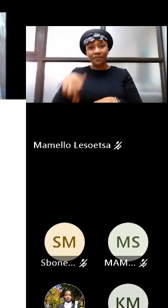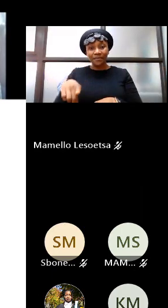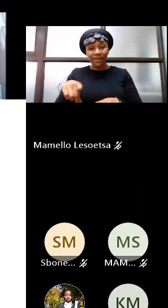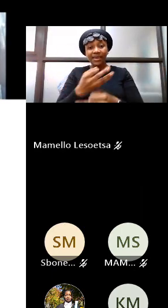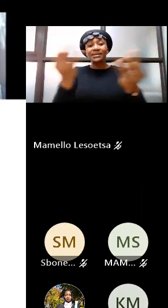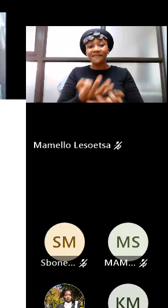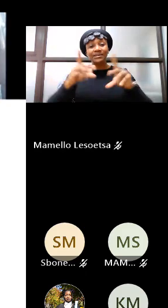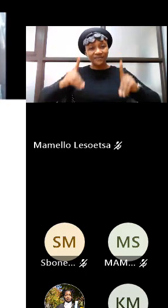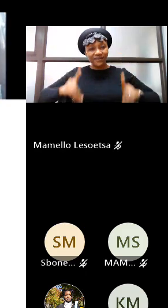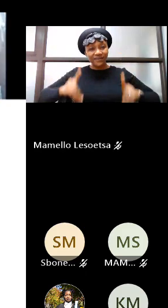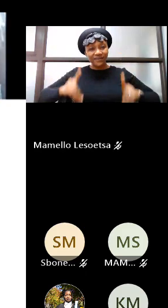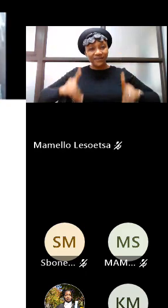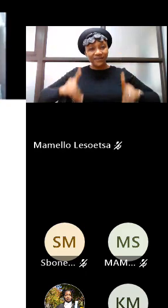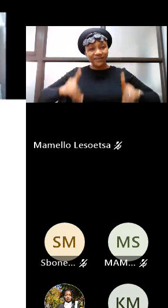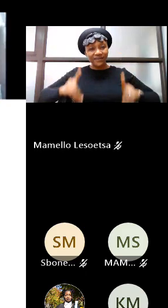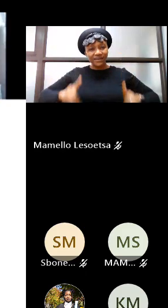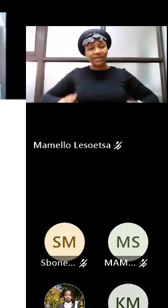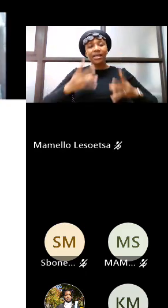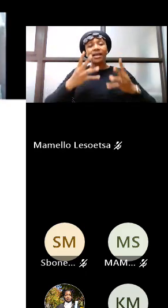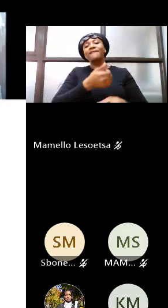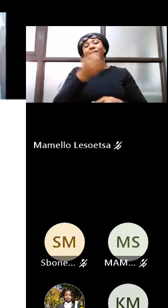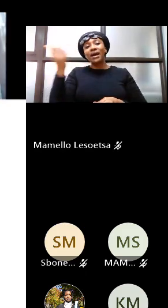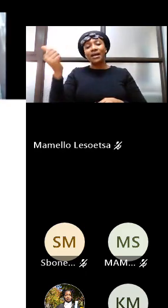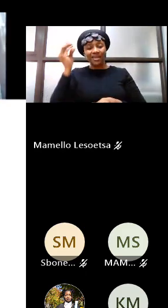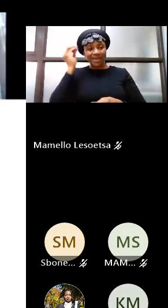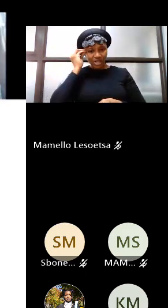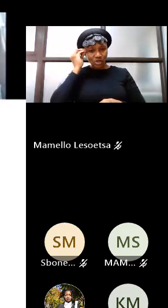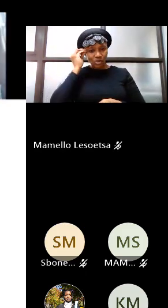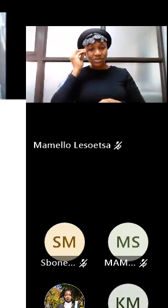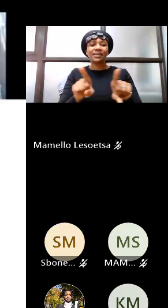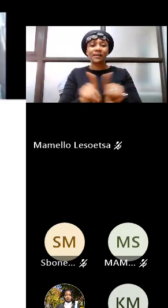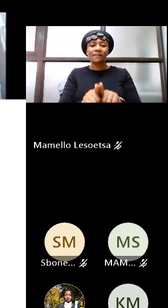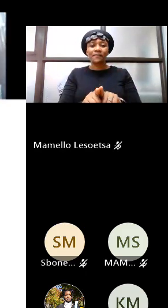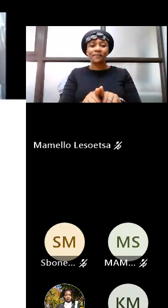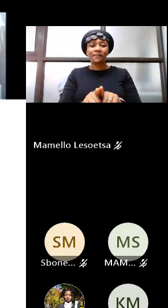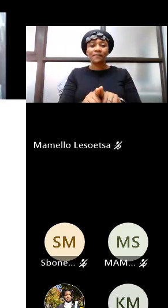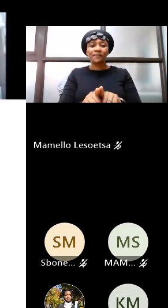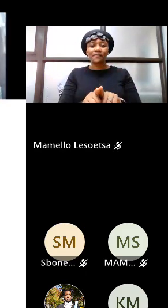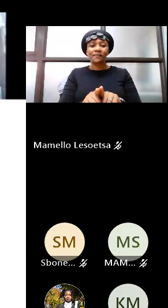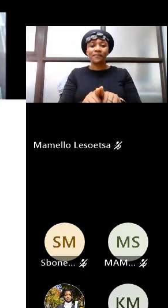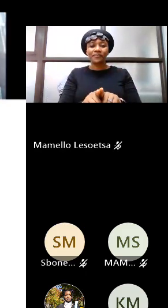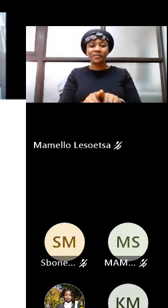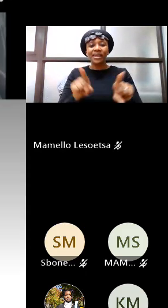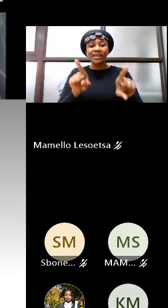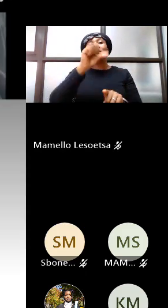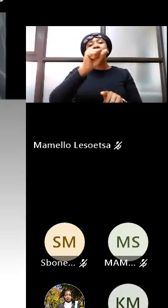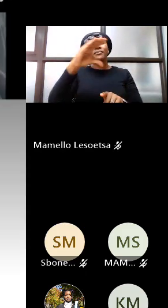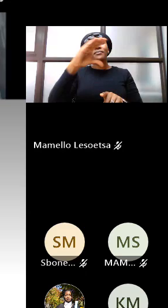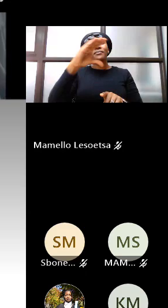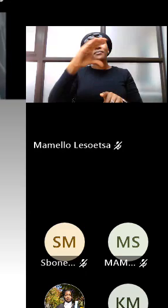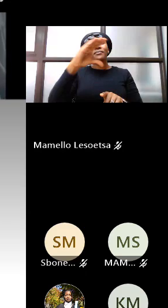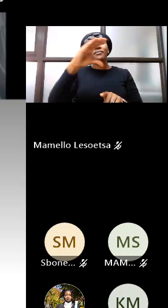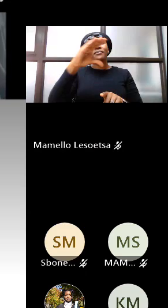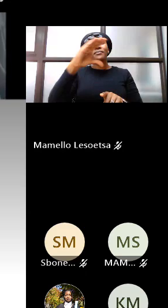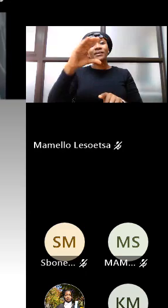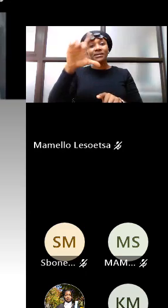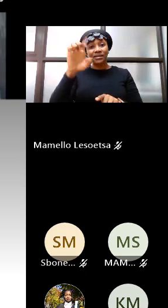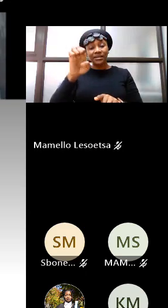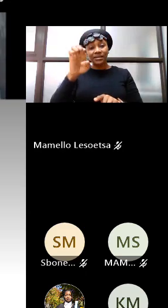other issues there too. Same with multiple sclerosis. The same, even if you have a stroke, if one of